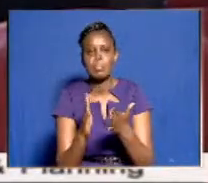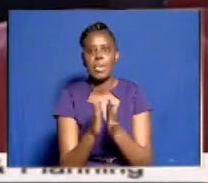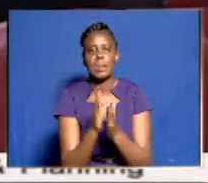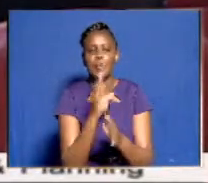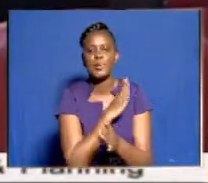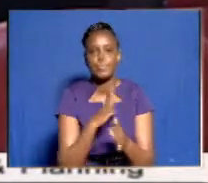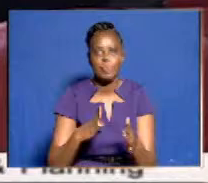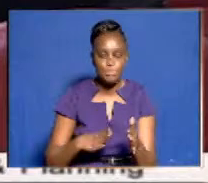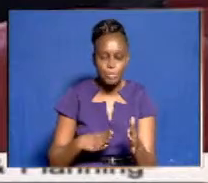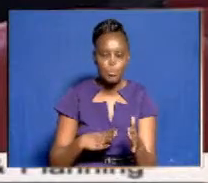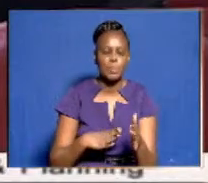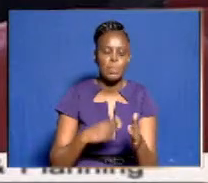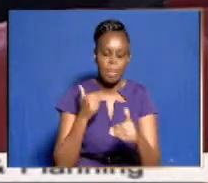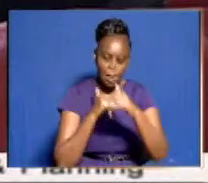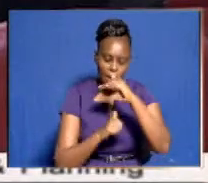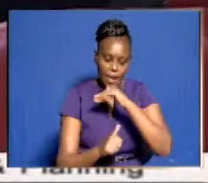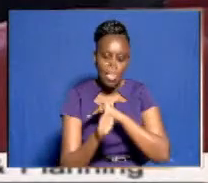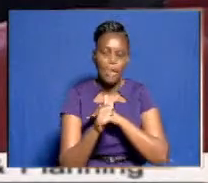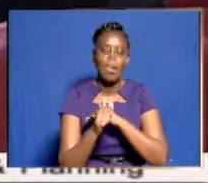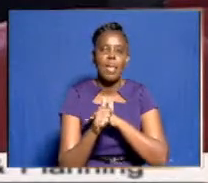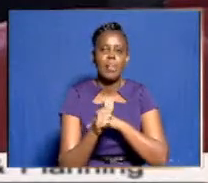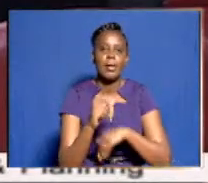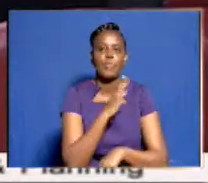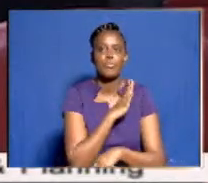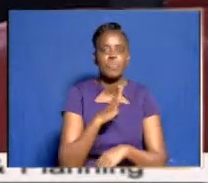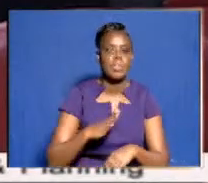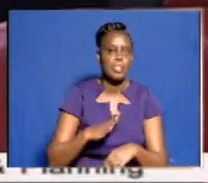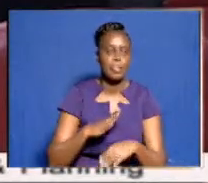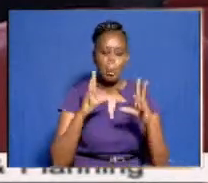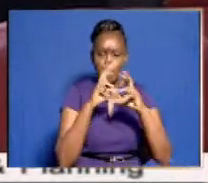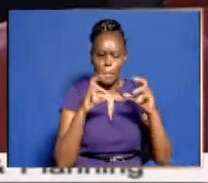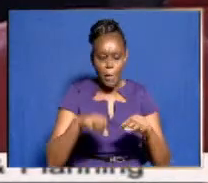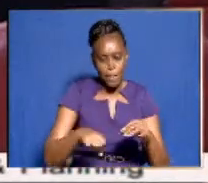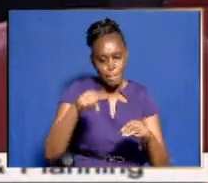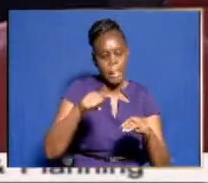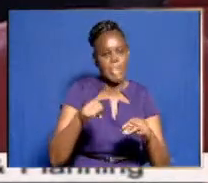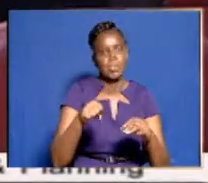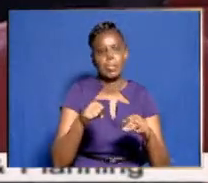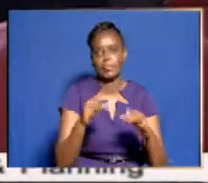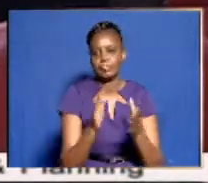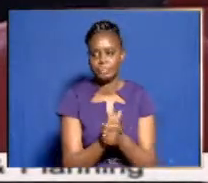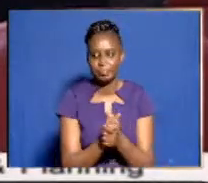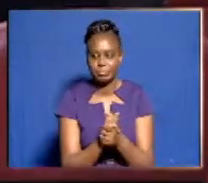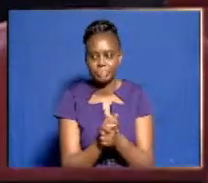commissions that fall under our committee. Honorable Speaker,